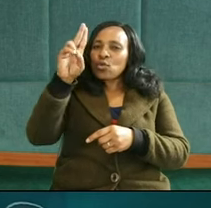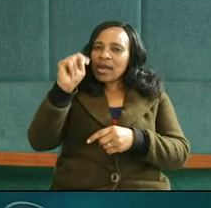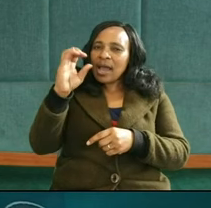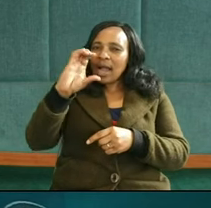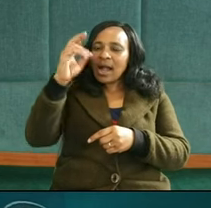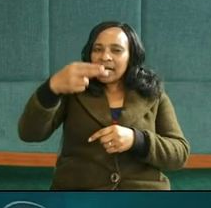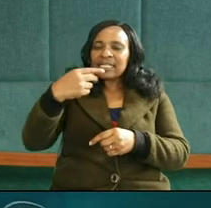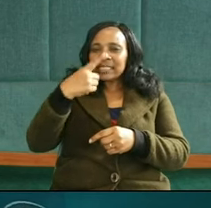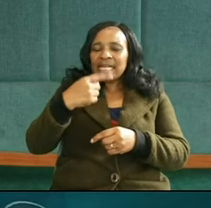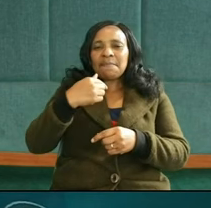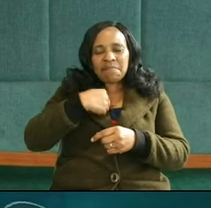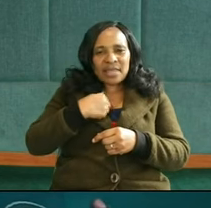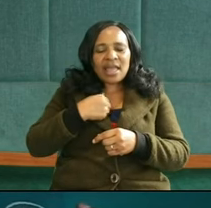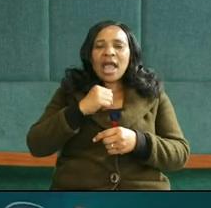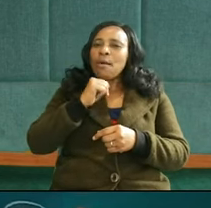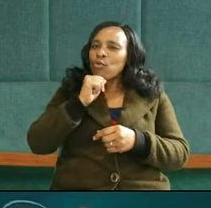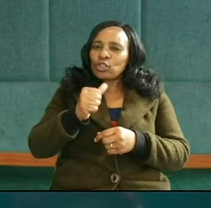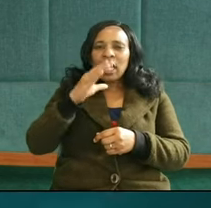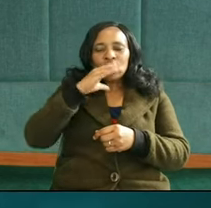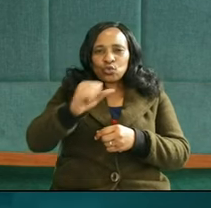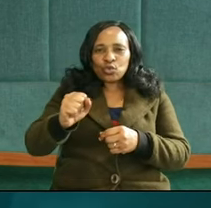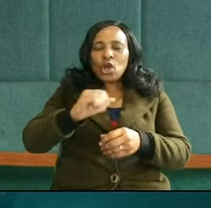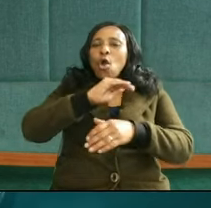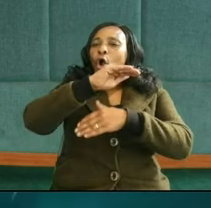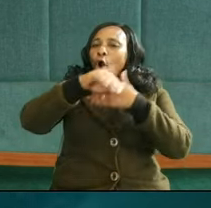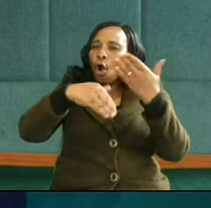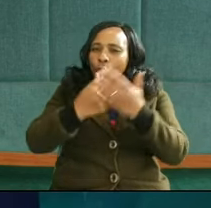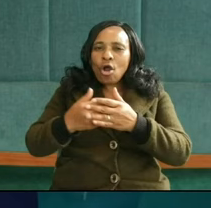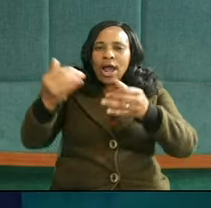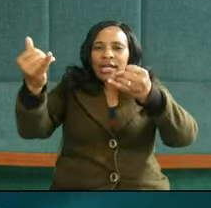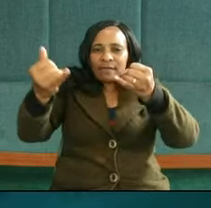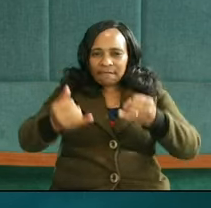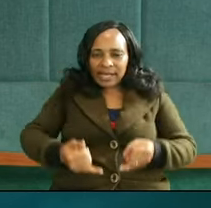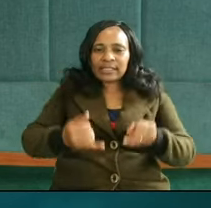dry tree. They are all invited to